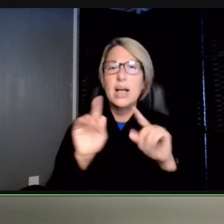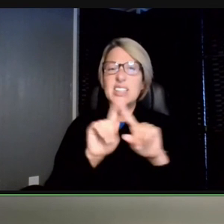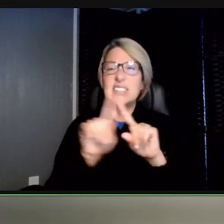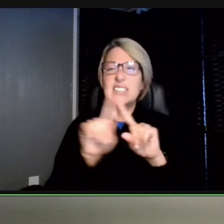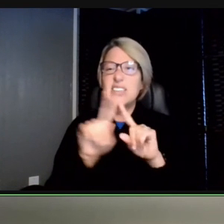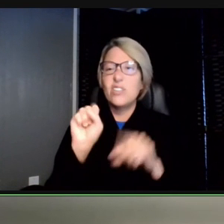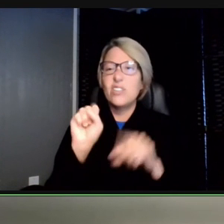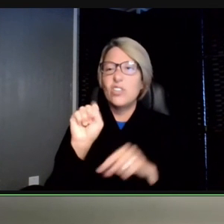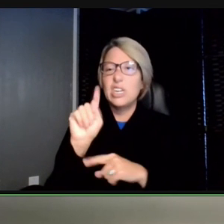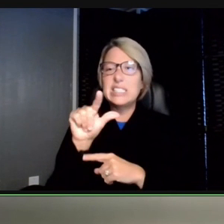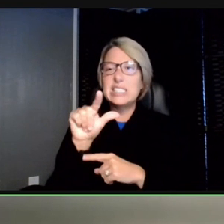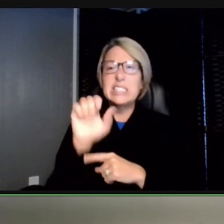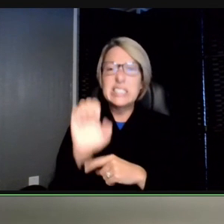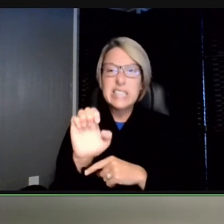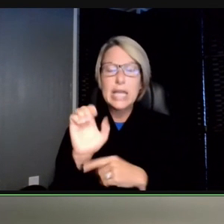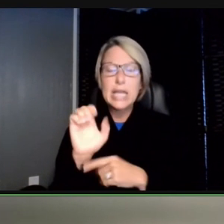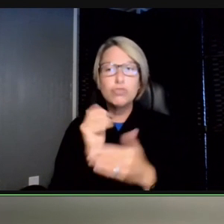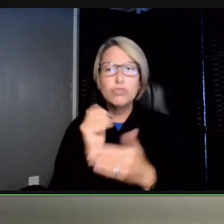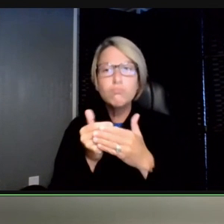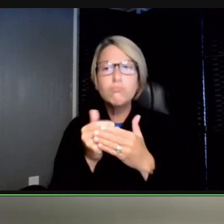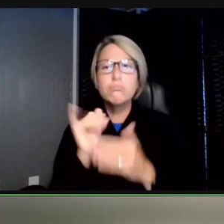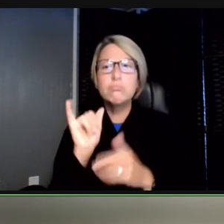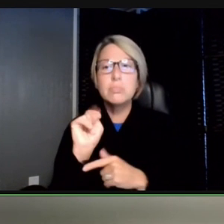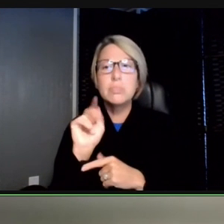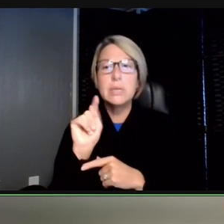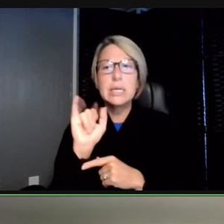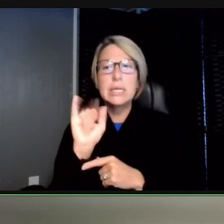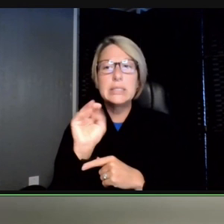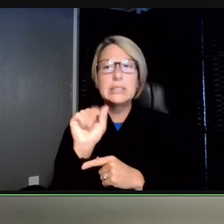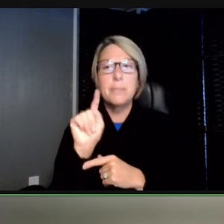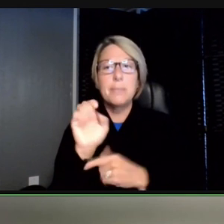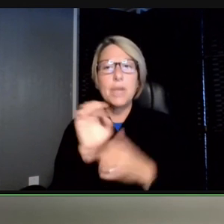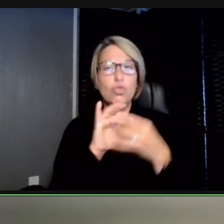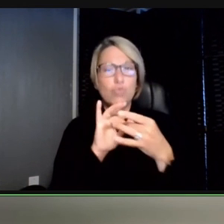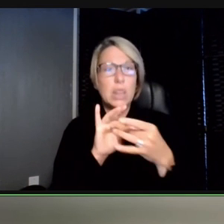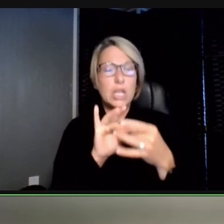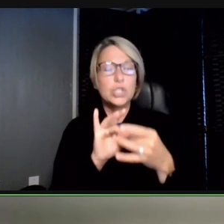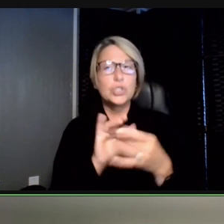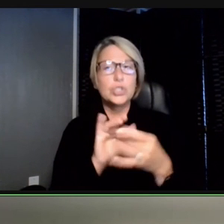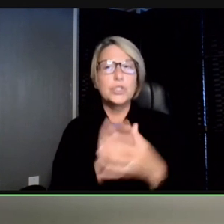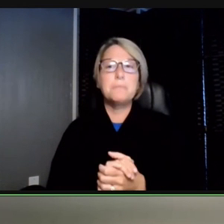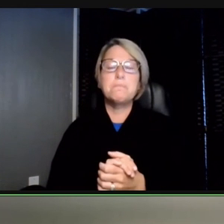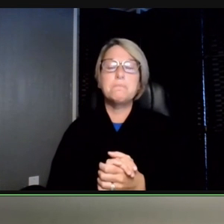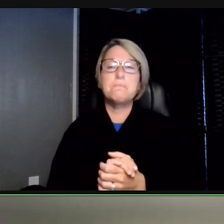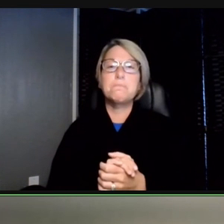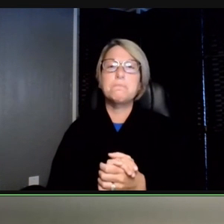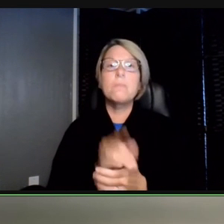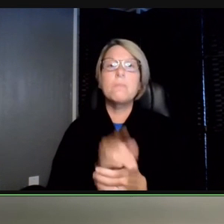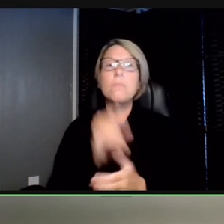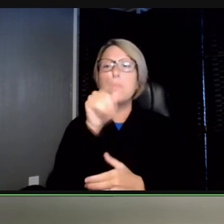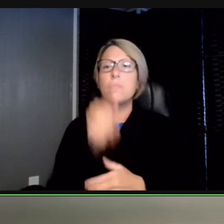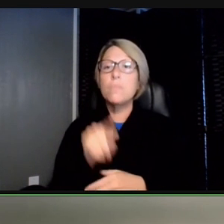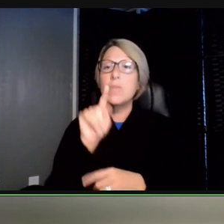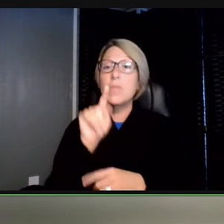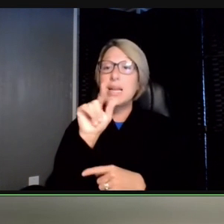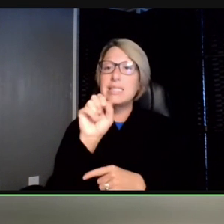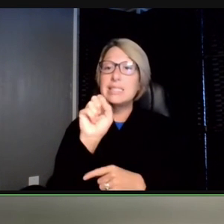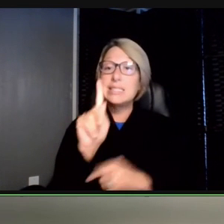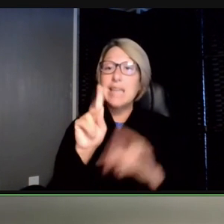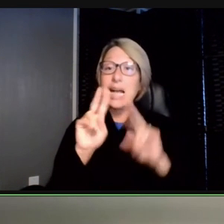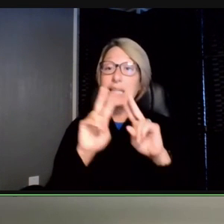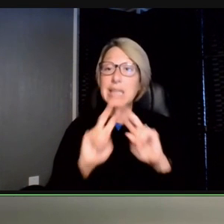of intimate relationships. And this is an example of a task analysis for